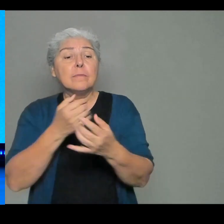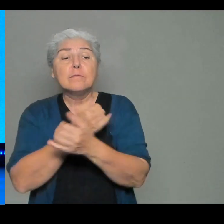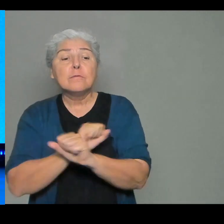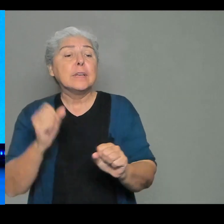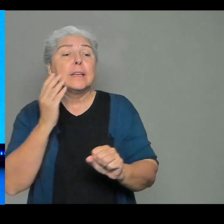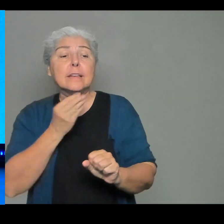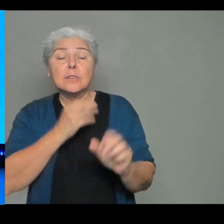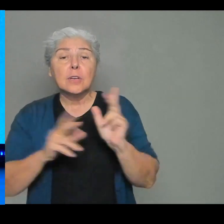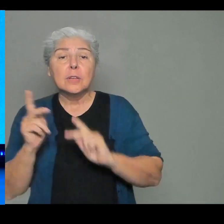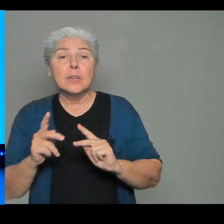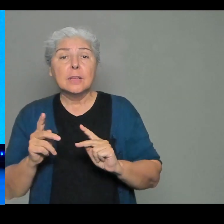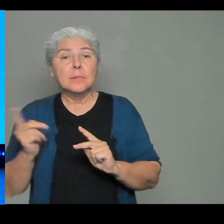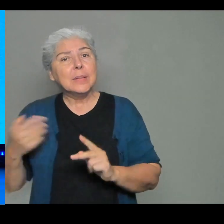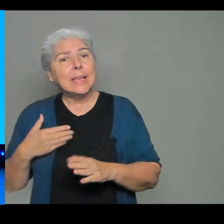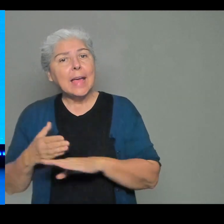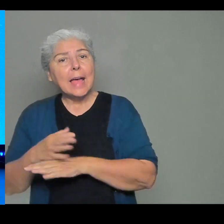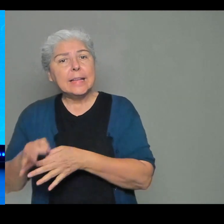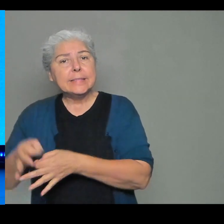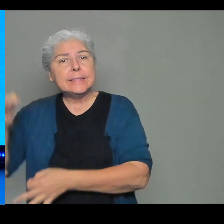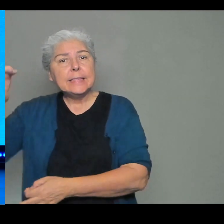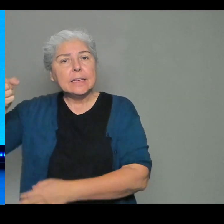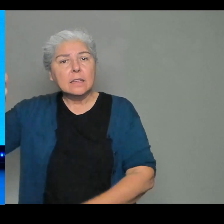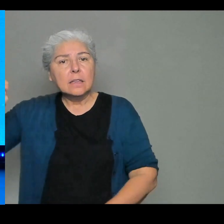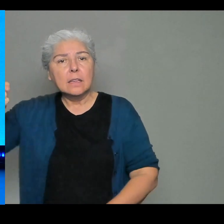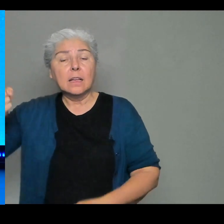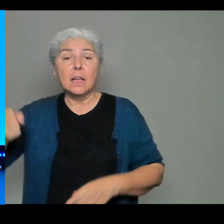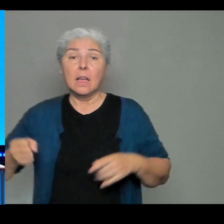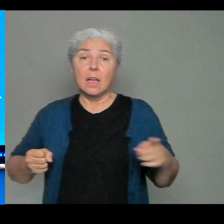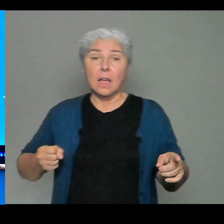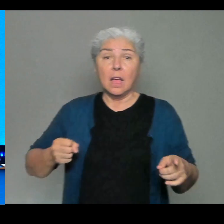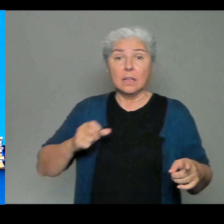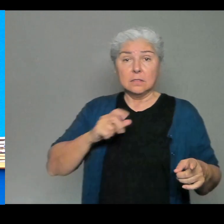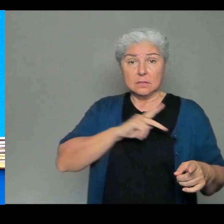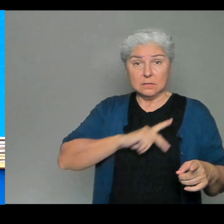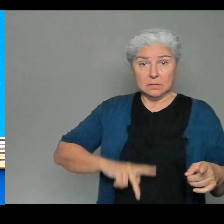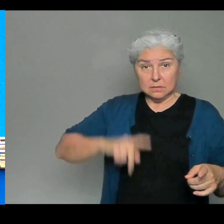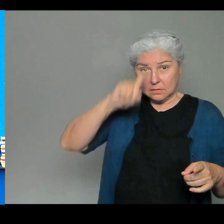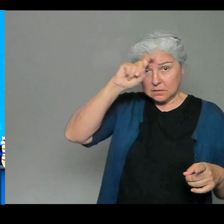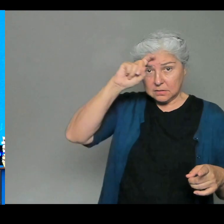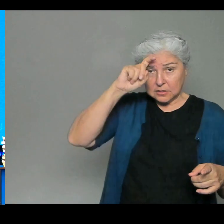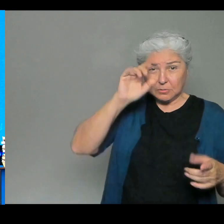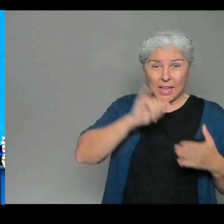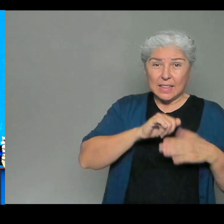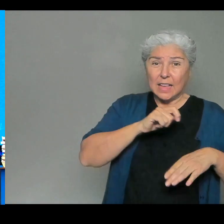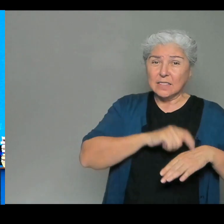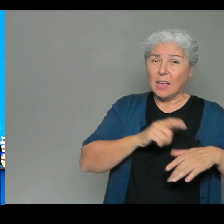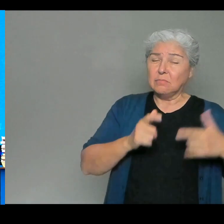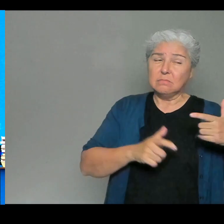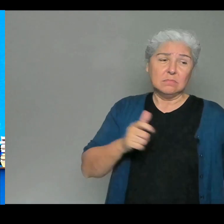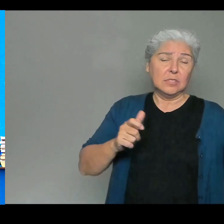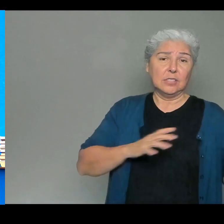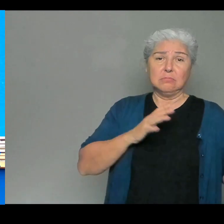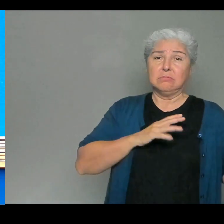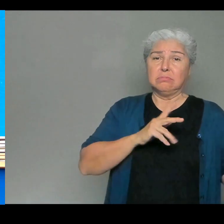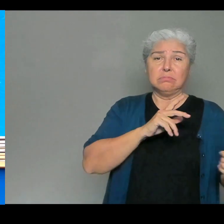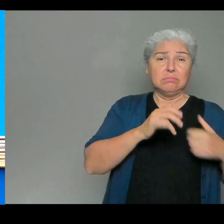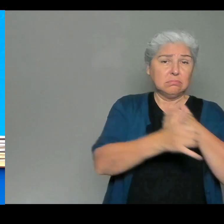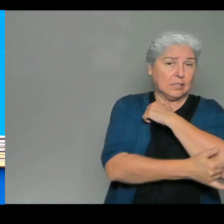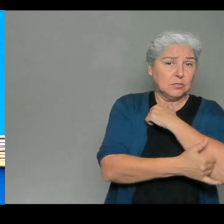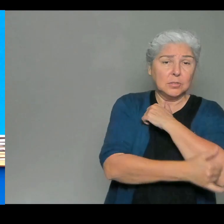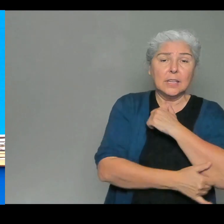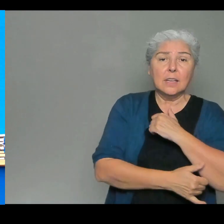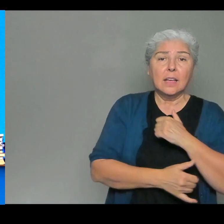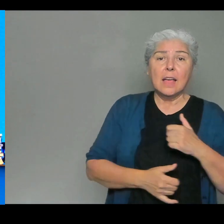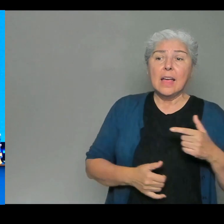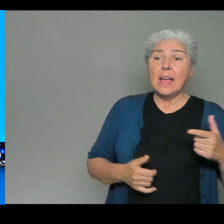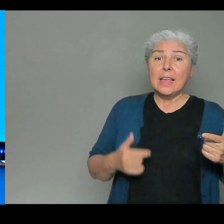all Moses had was a stick. Pharaoh was the king of all Egypt, the most powerful, educated country in the world at that time,